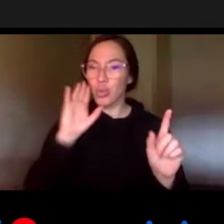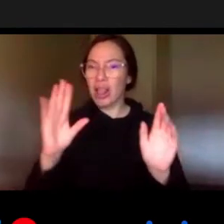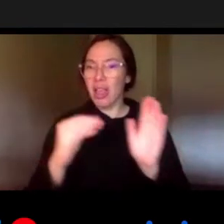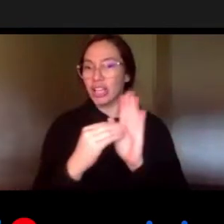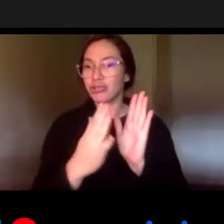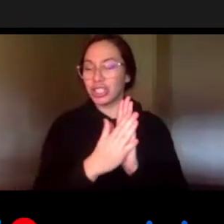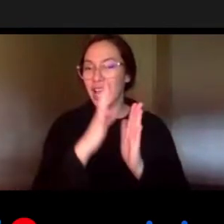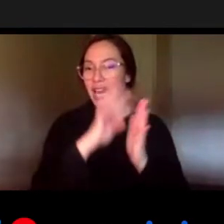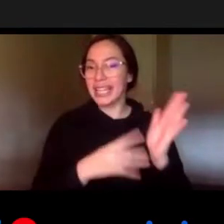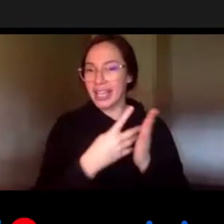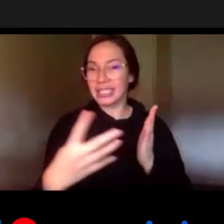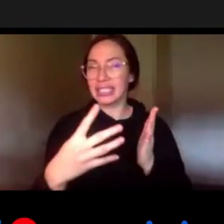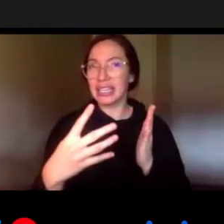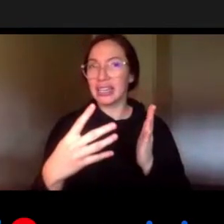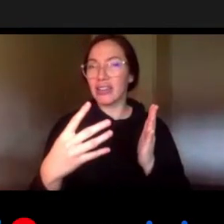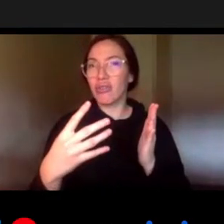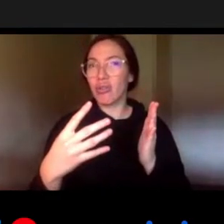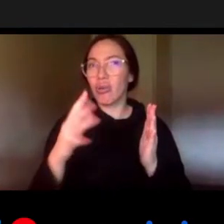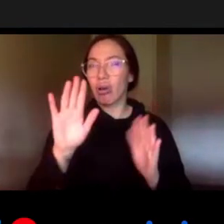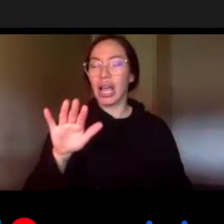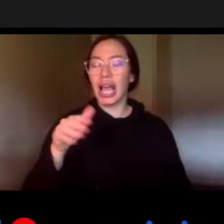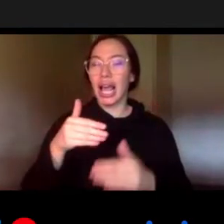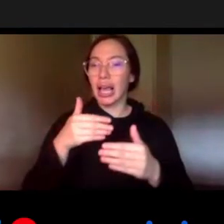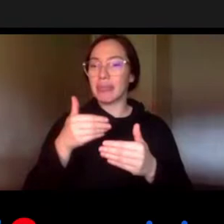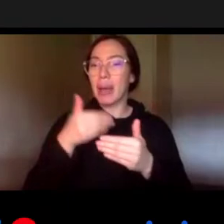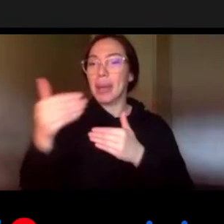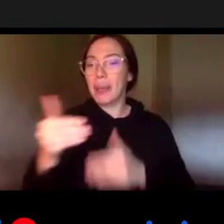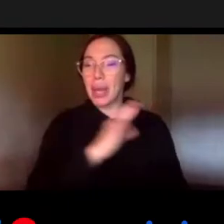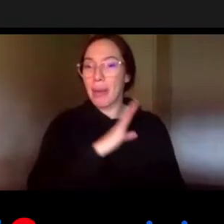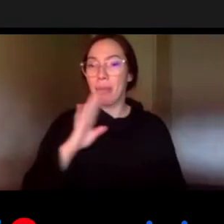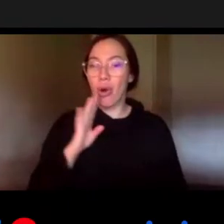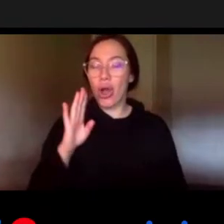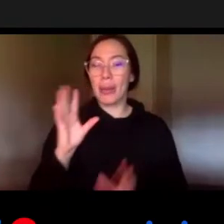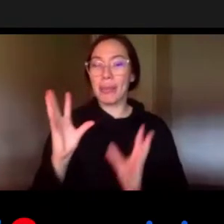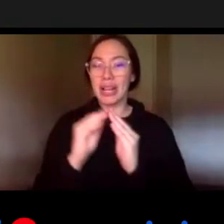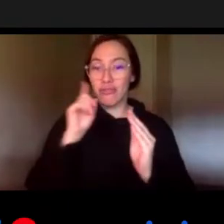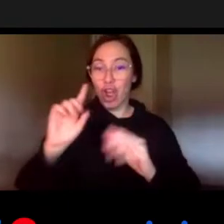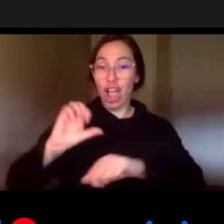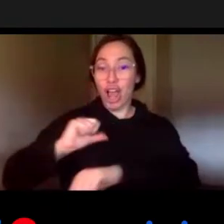for a upcoming board meeting for adoption.